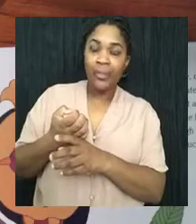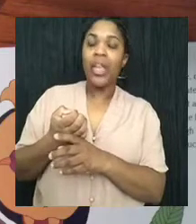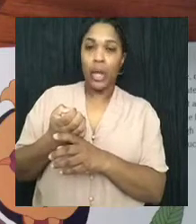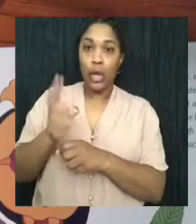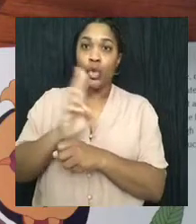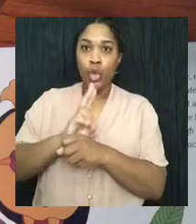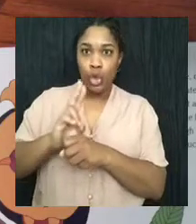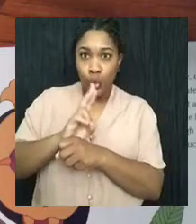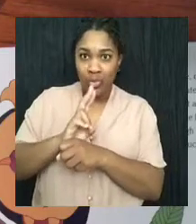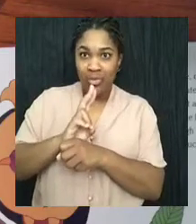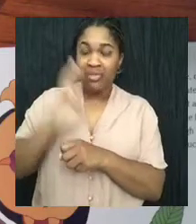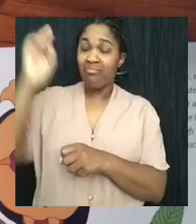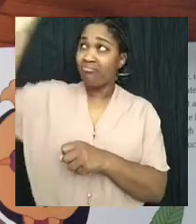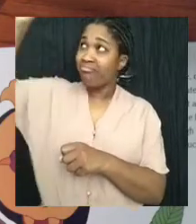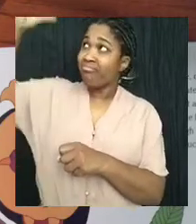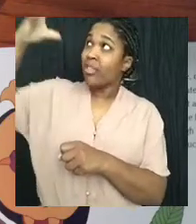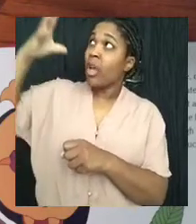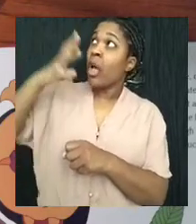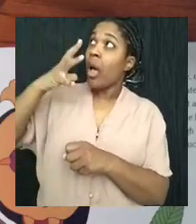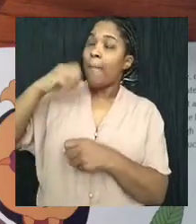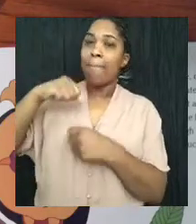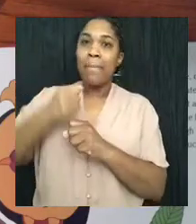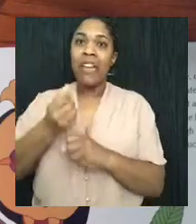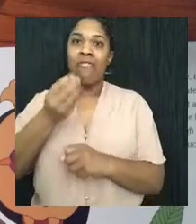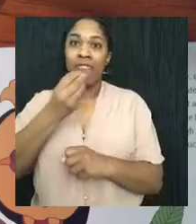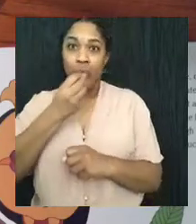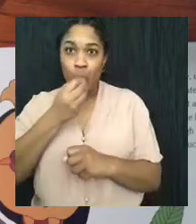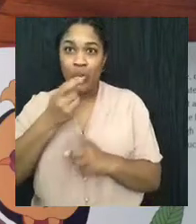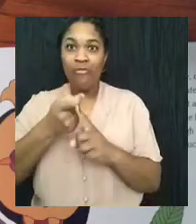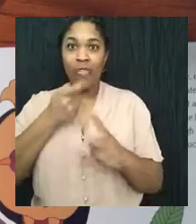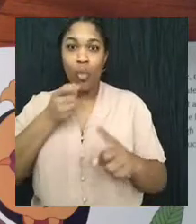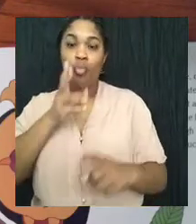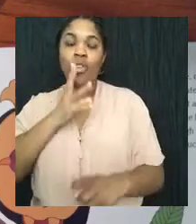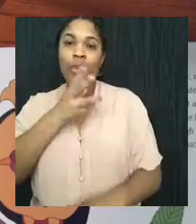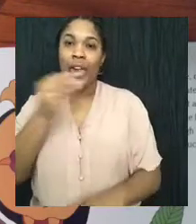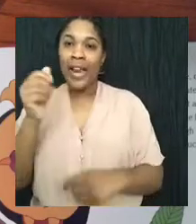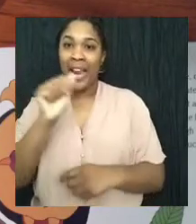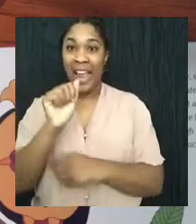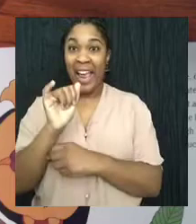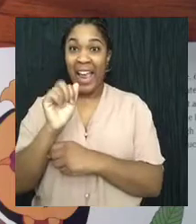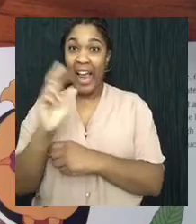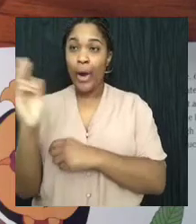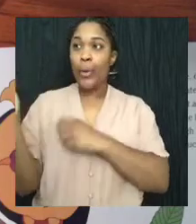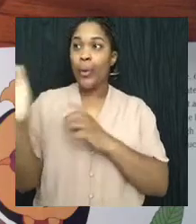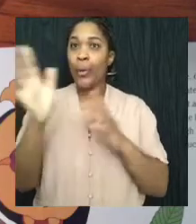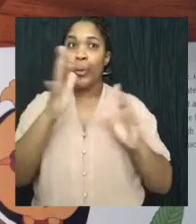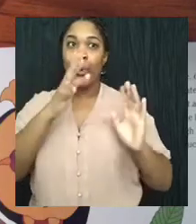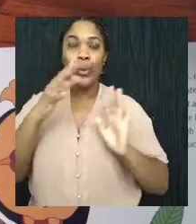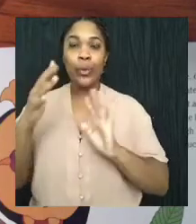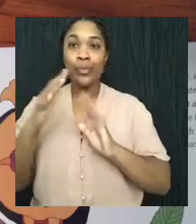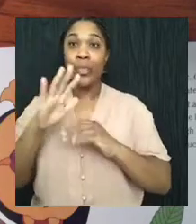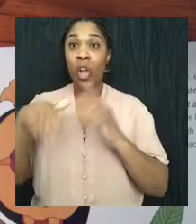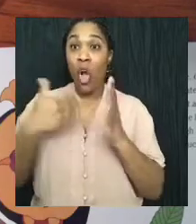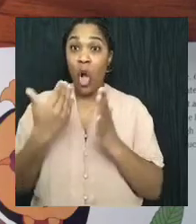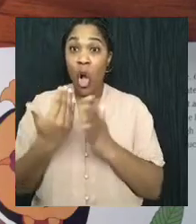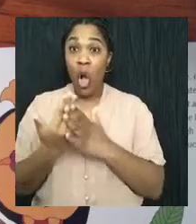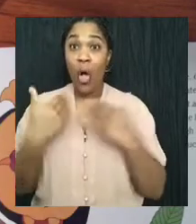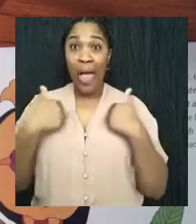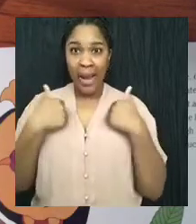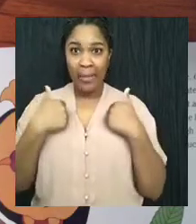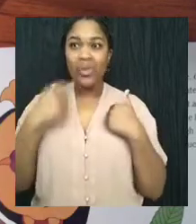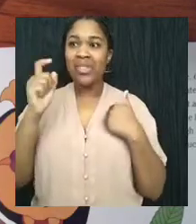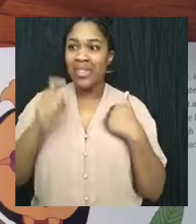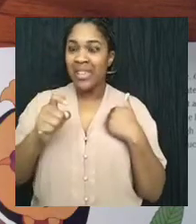food out of water and air. All animals depend on green plants for food,